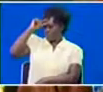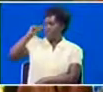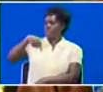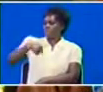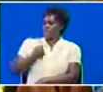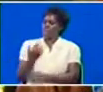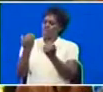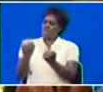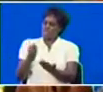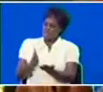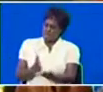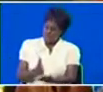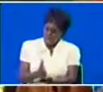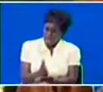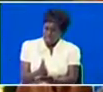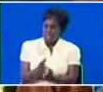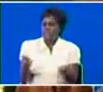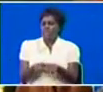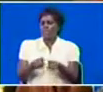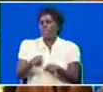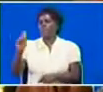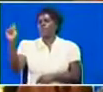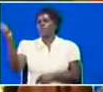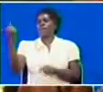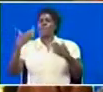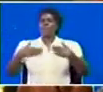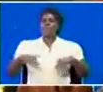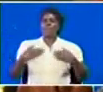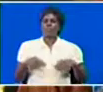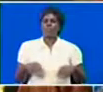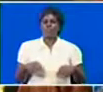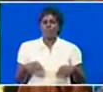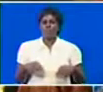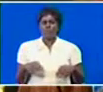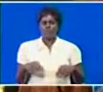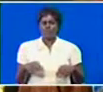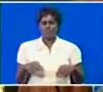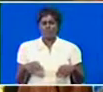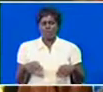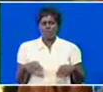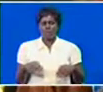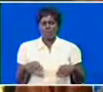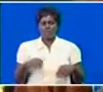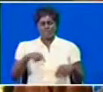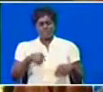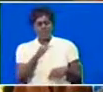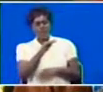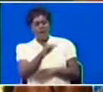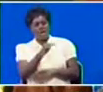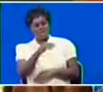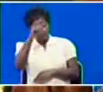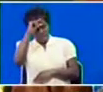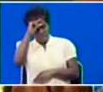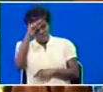our rights, just like our people, or like other Kenyans. We make sure that at least, you know, immediate measures have to be taken place. So we are making appeal to